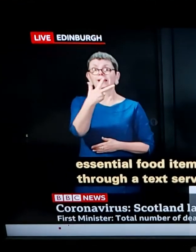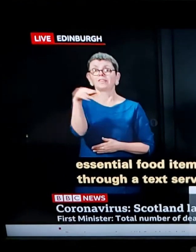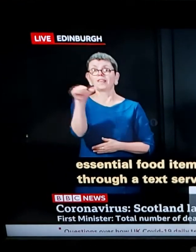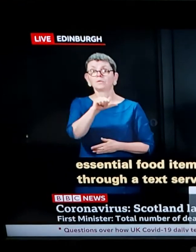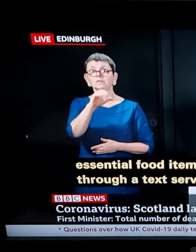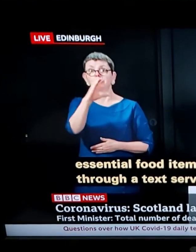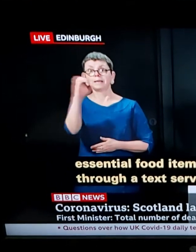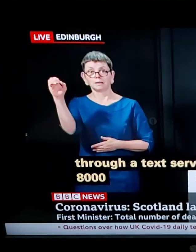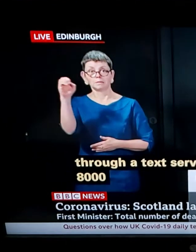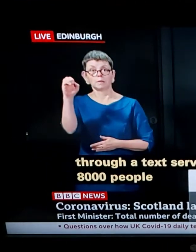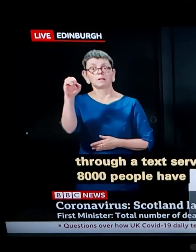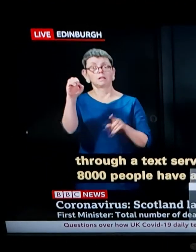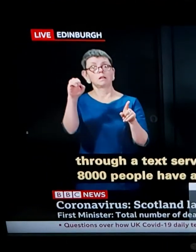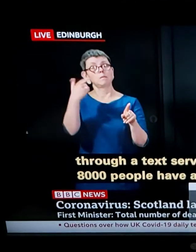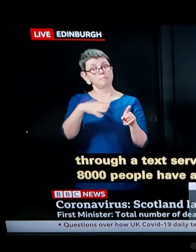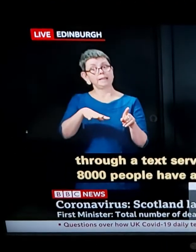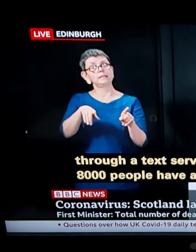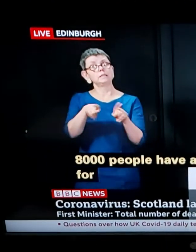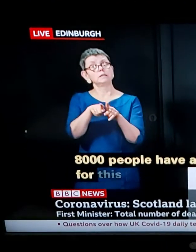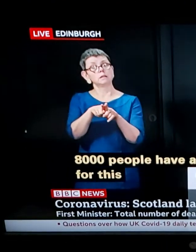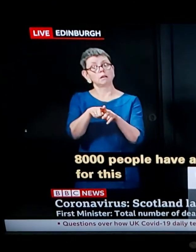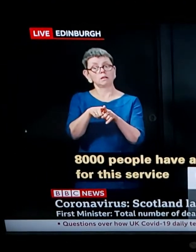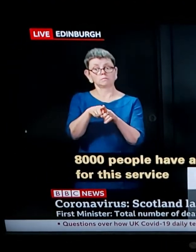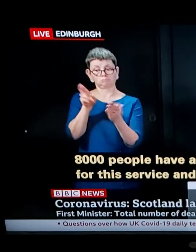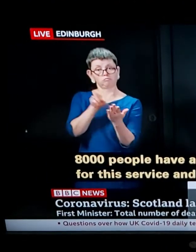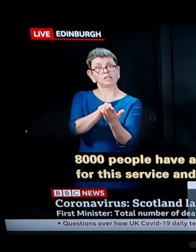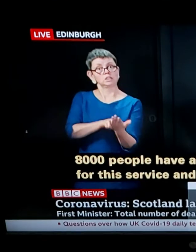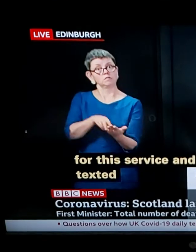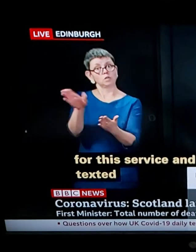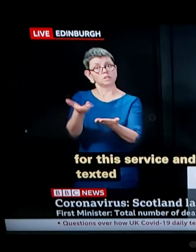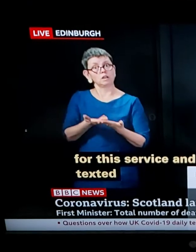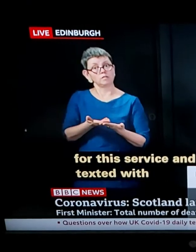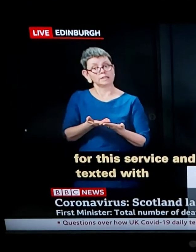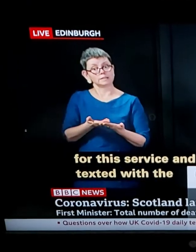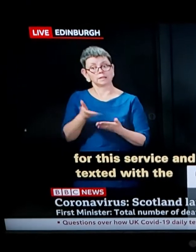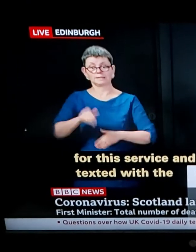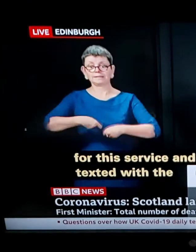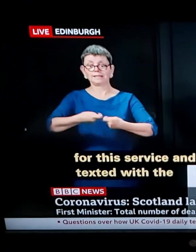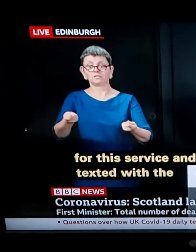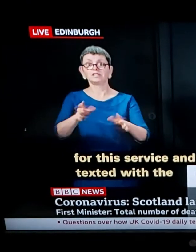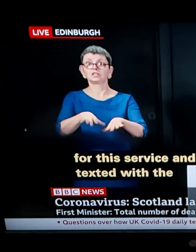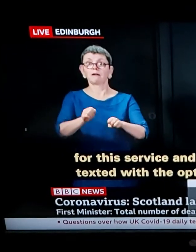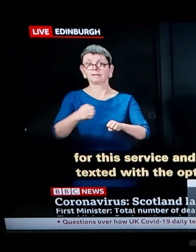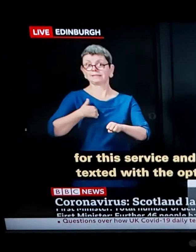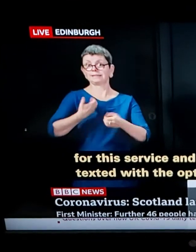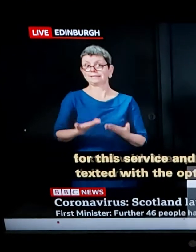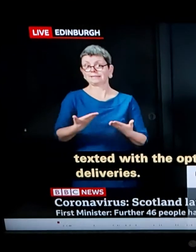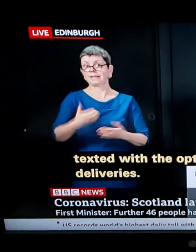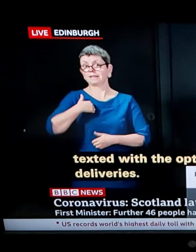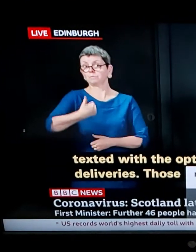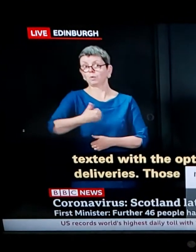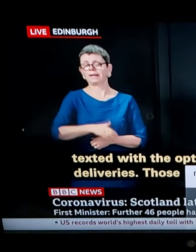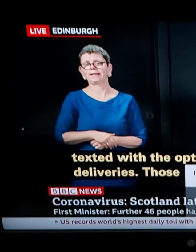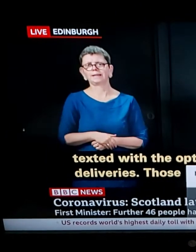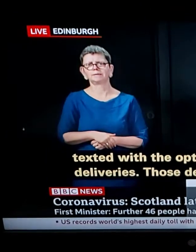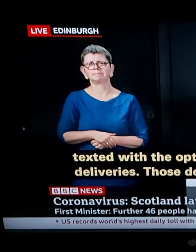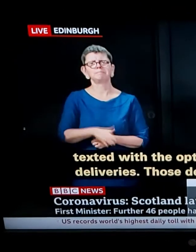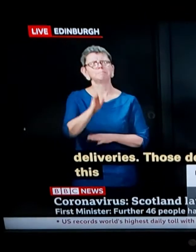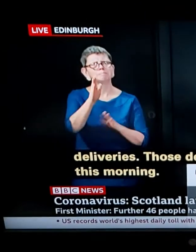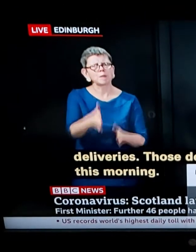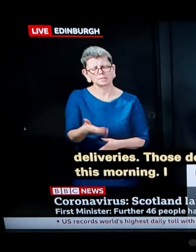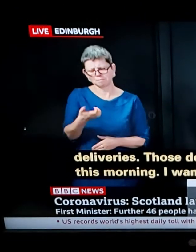and have been texted with the option of receiving deliveries. Those deliveries started this morning. I want to stress that you don't need to have a